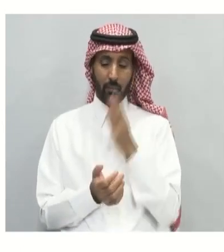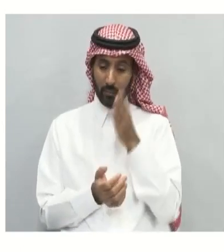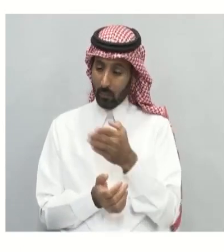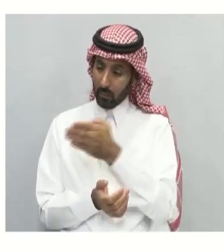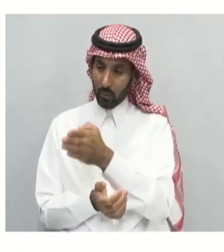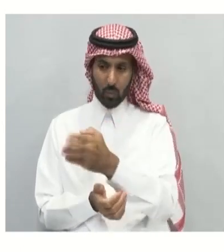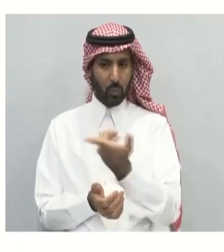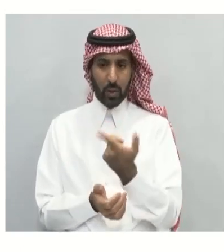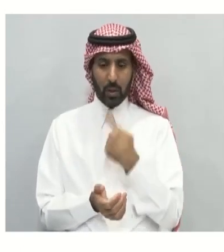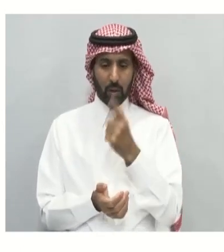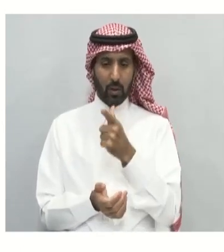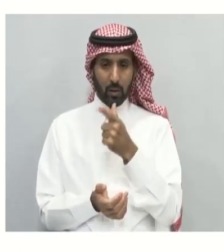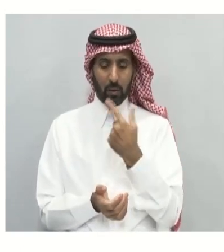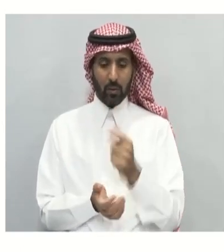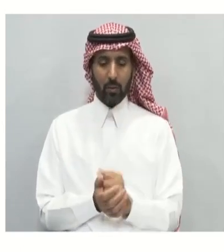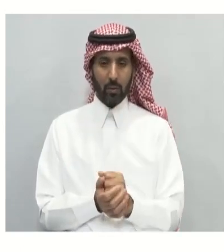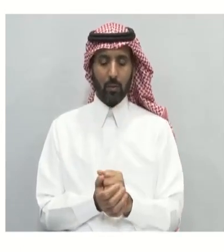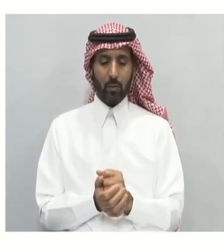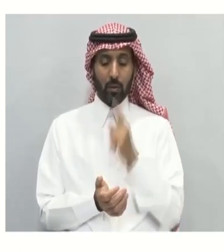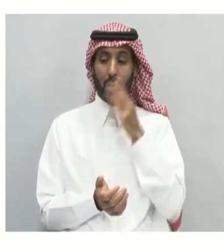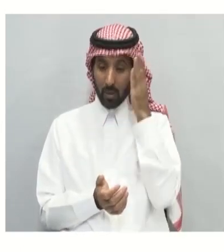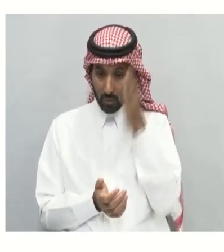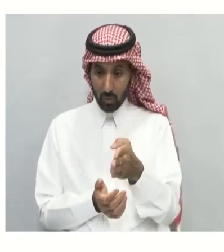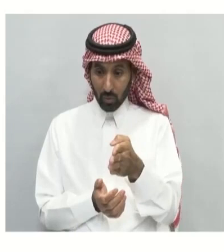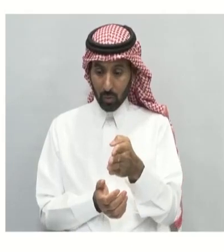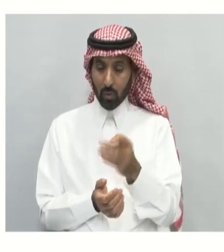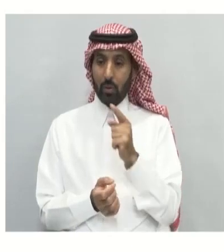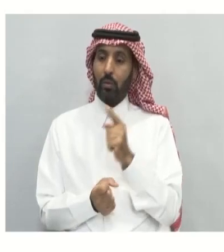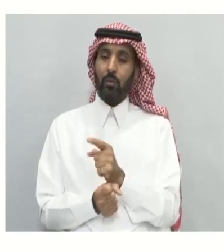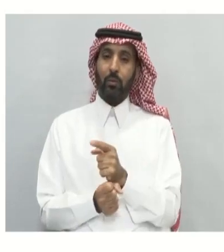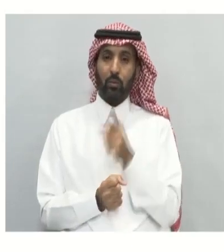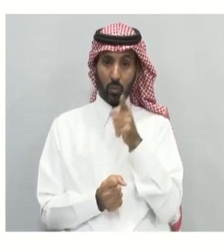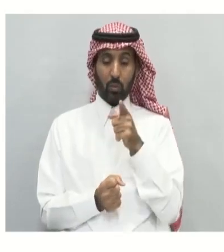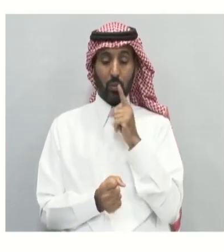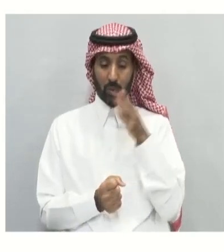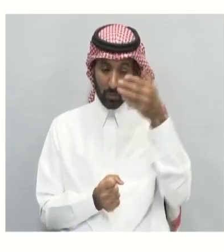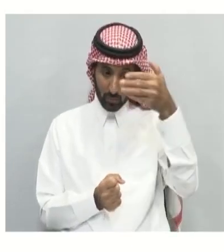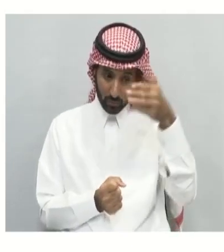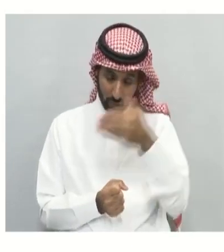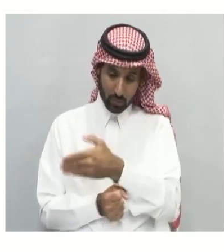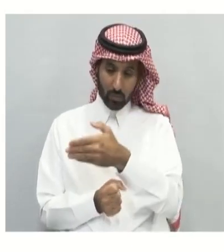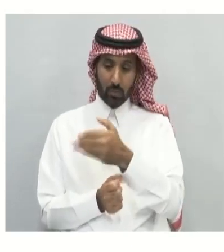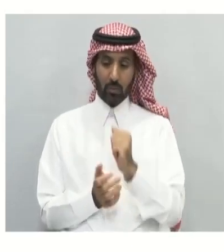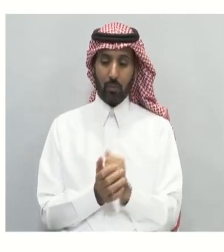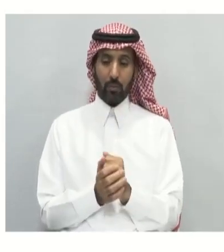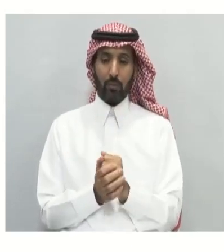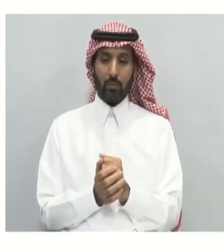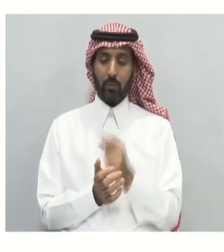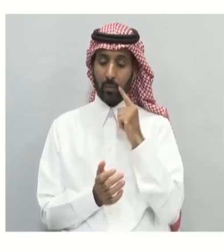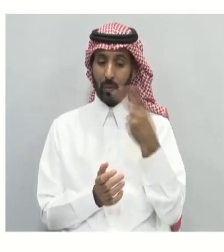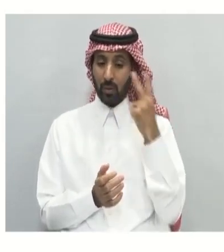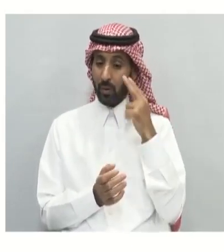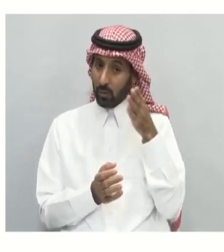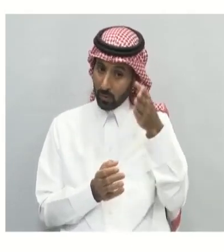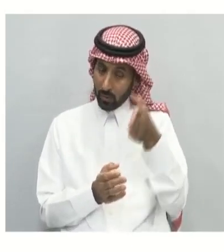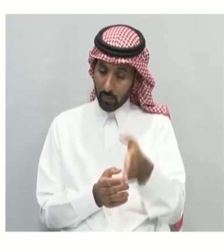directions. What did he say? Head southwest. Turn left, take the second